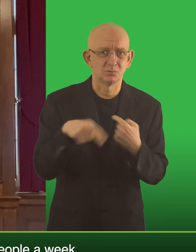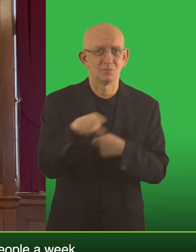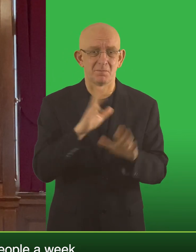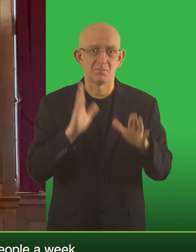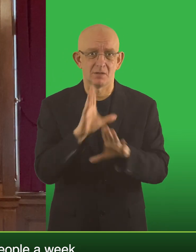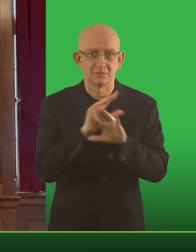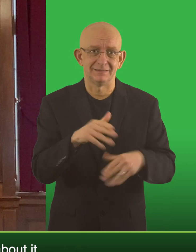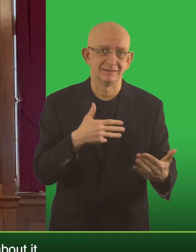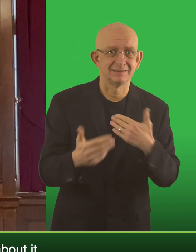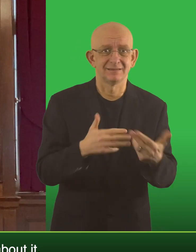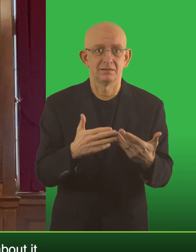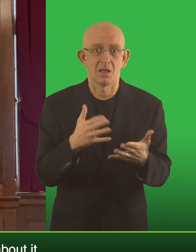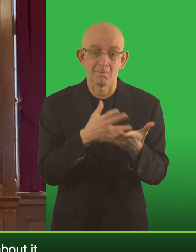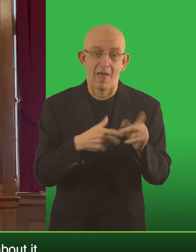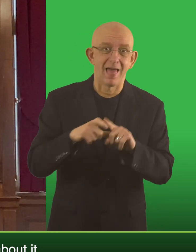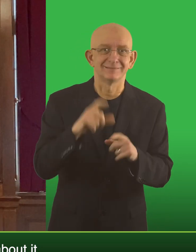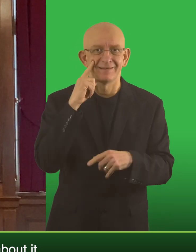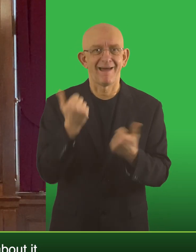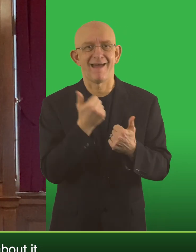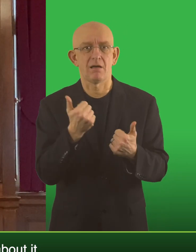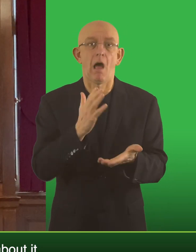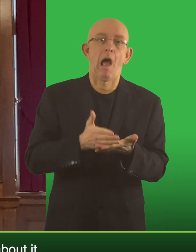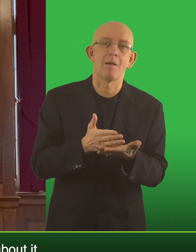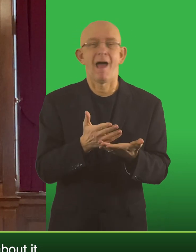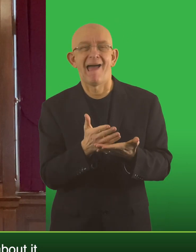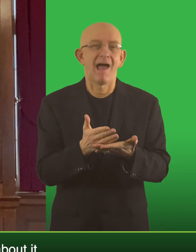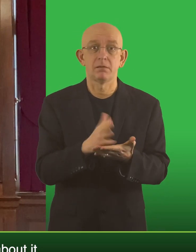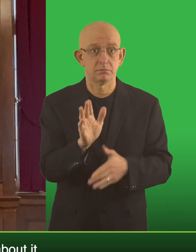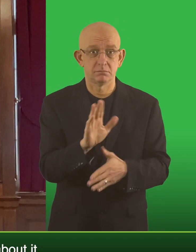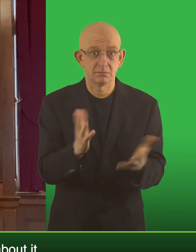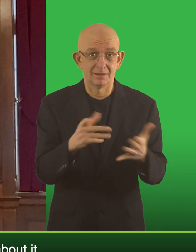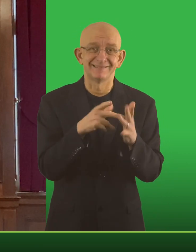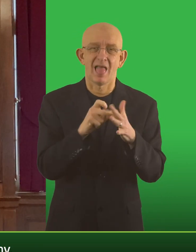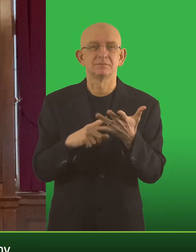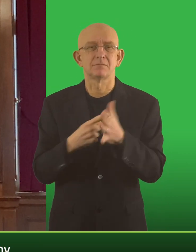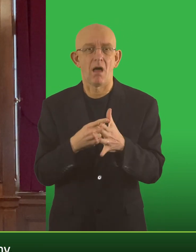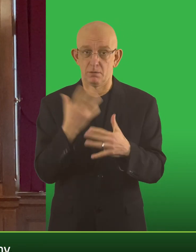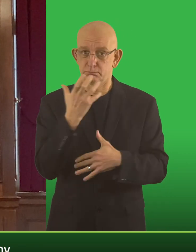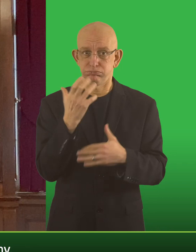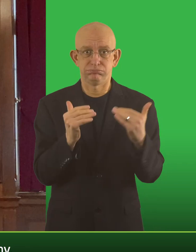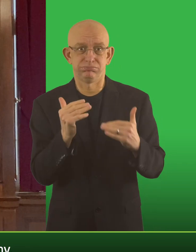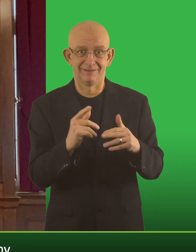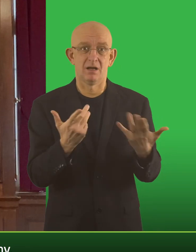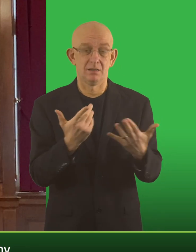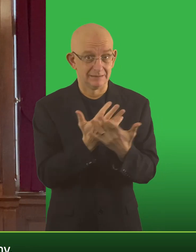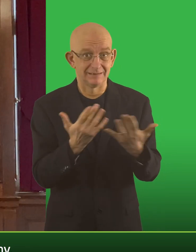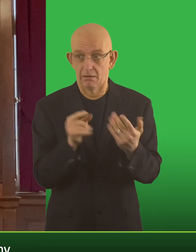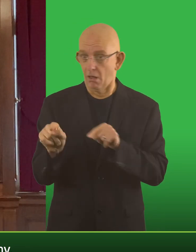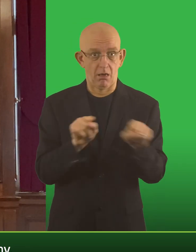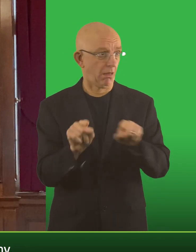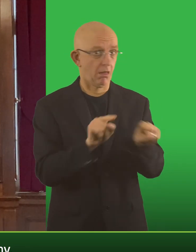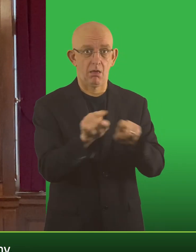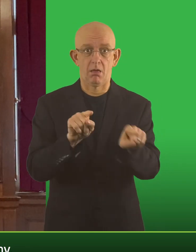important to get right. It is milder, no two ways about it, than the Delta wave that was before it, but many